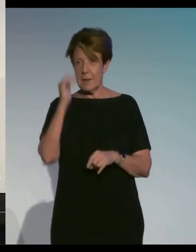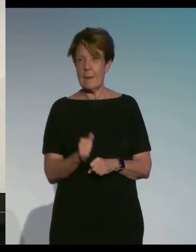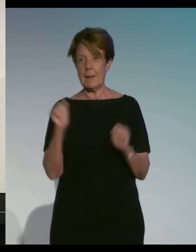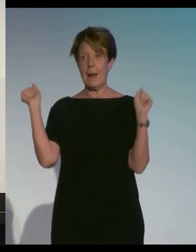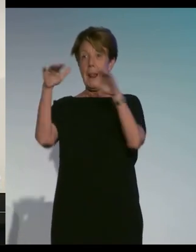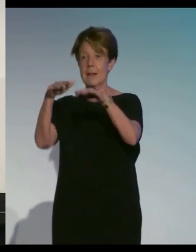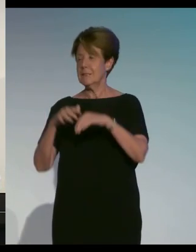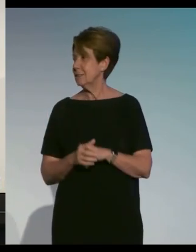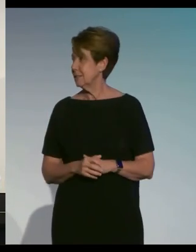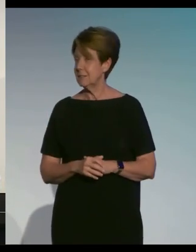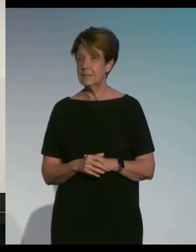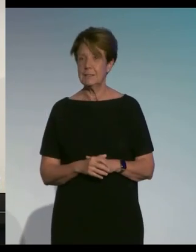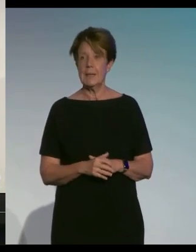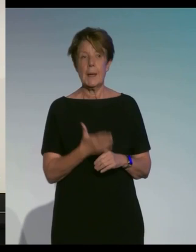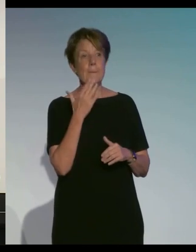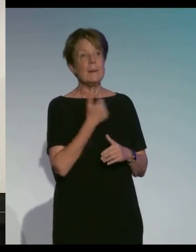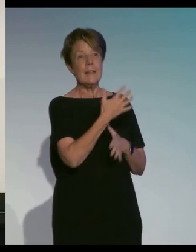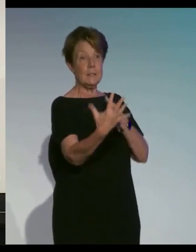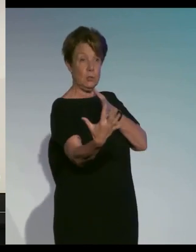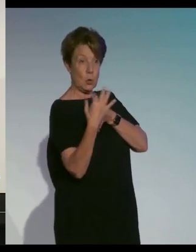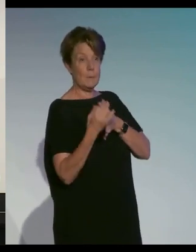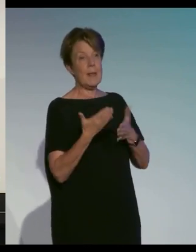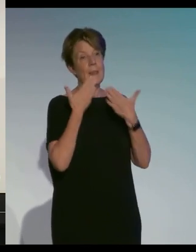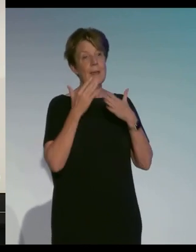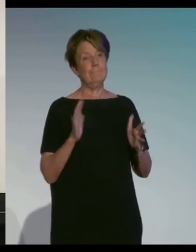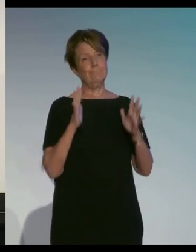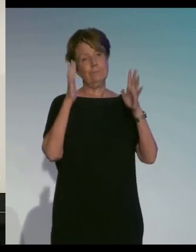afterwards. Please join with me in thanking these